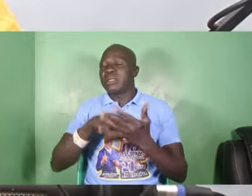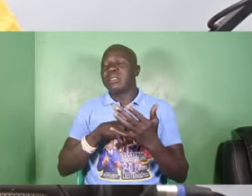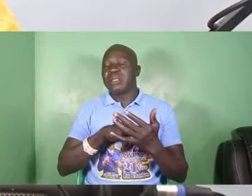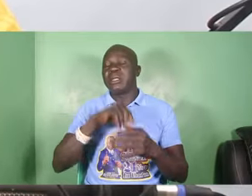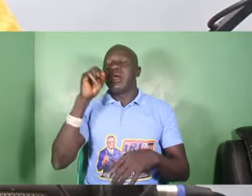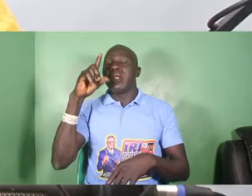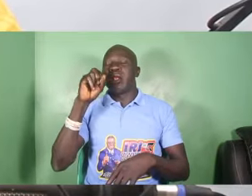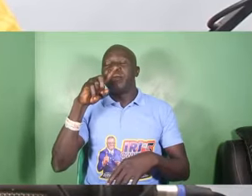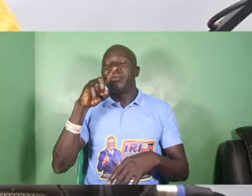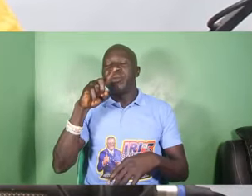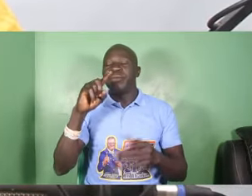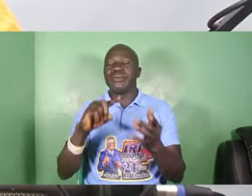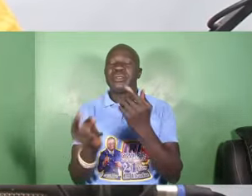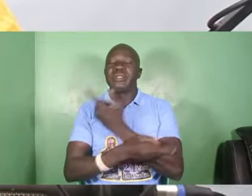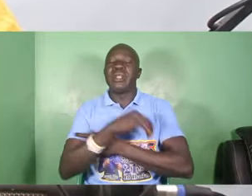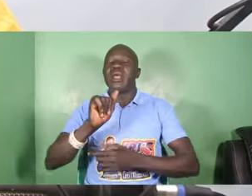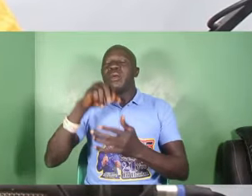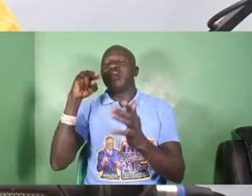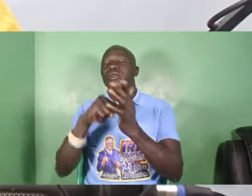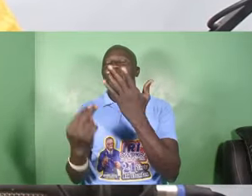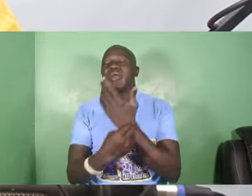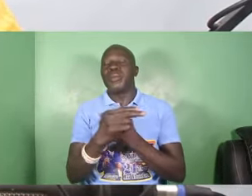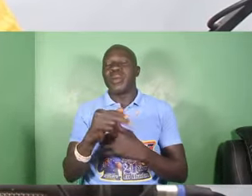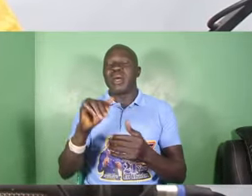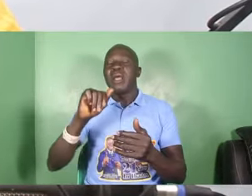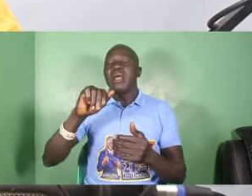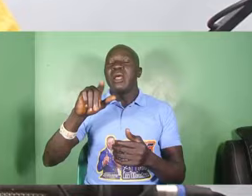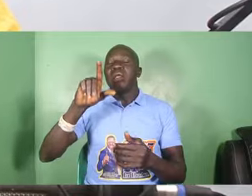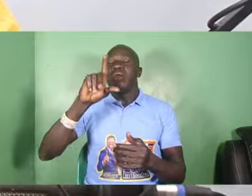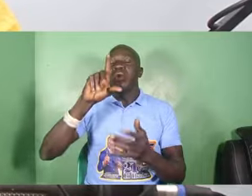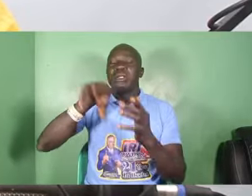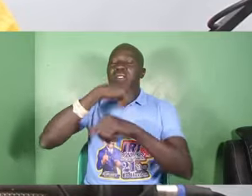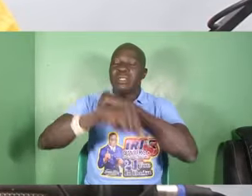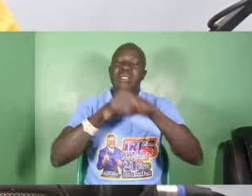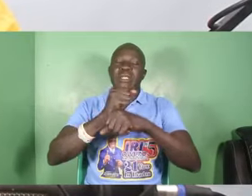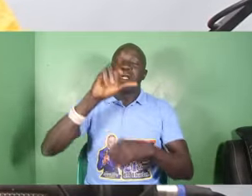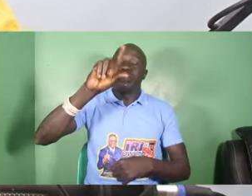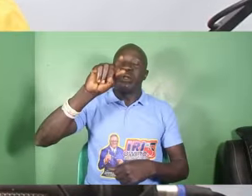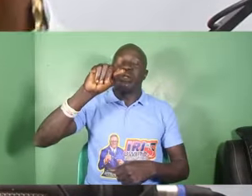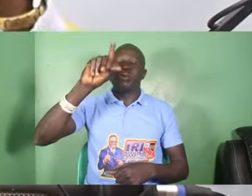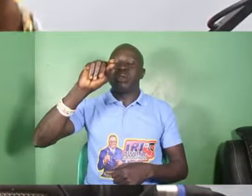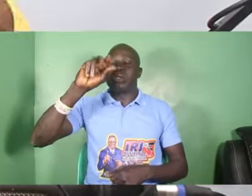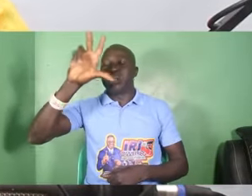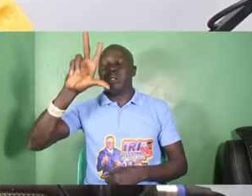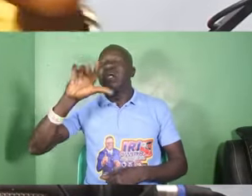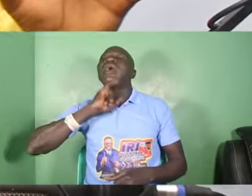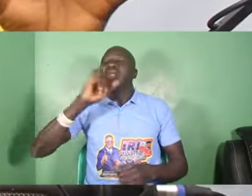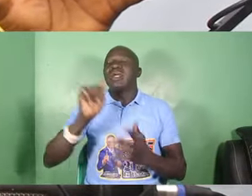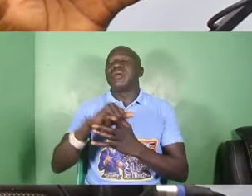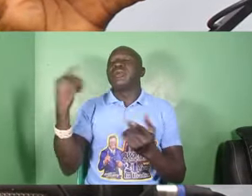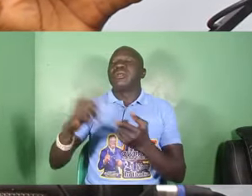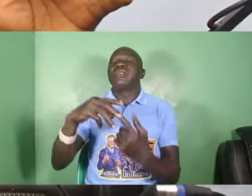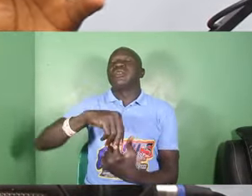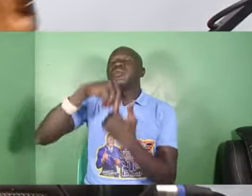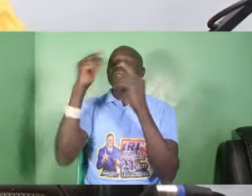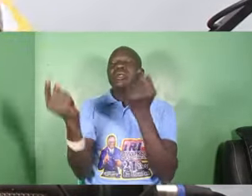Ọjọ́ kọkànlá. 11th day. Oṣù kọkànlá. Of November. Ọdún 2023. Year 2023. Ó jẹ́ ayájọ́ ọjọ́ tó yàtọ̀. It